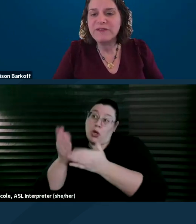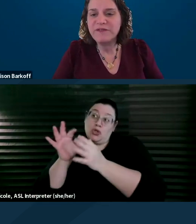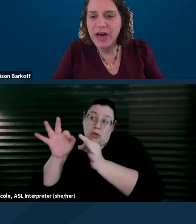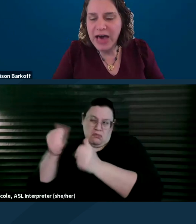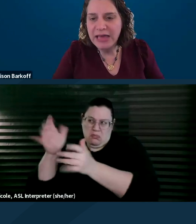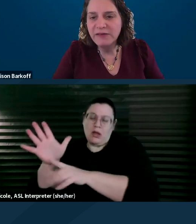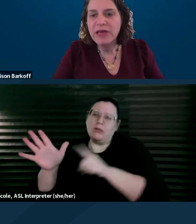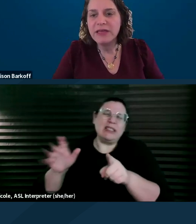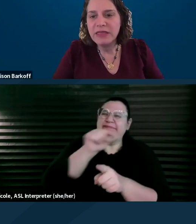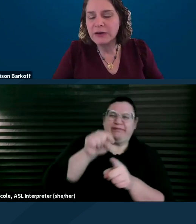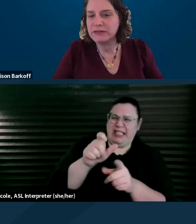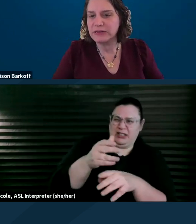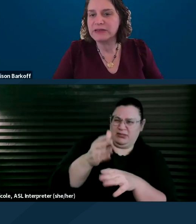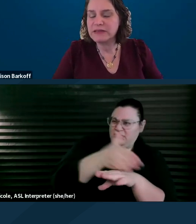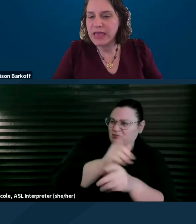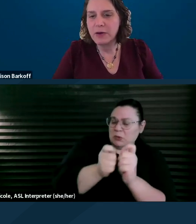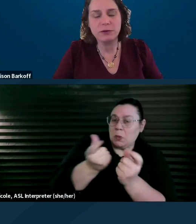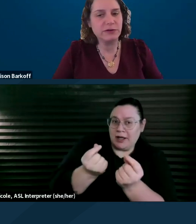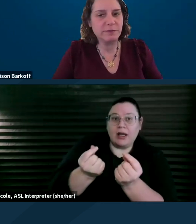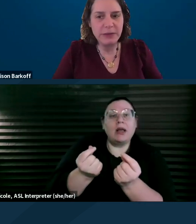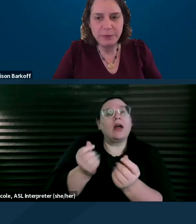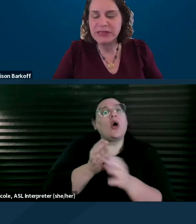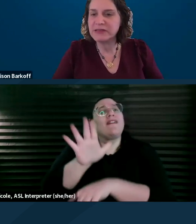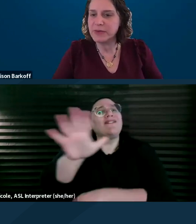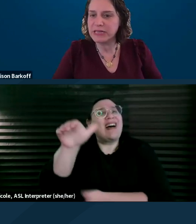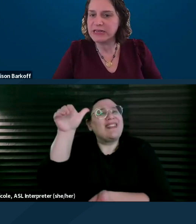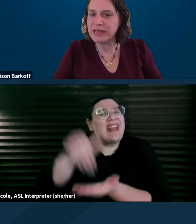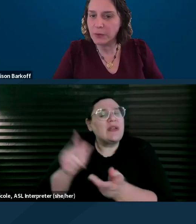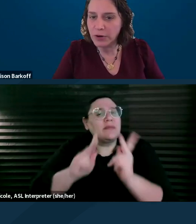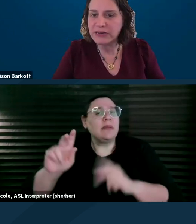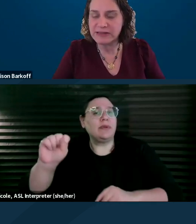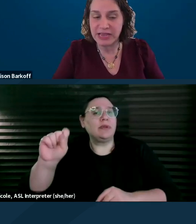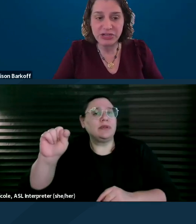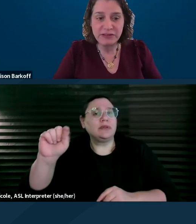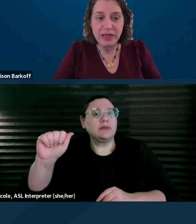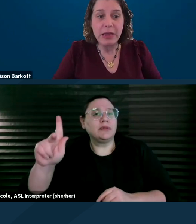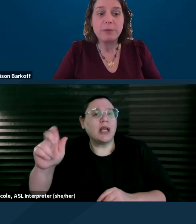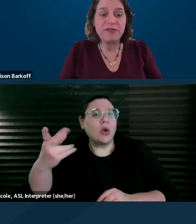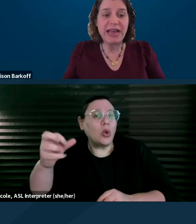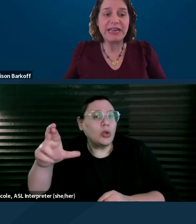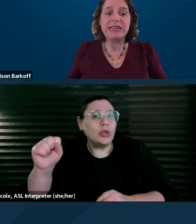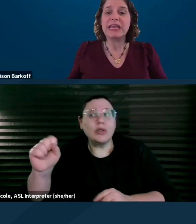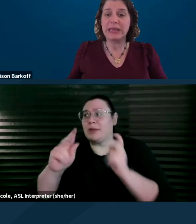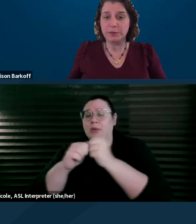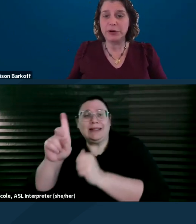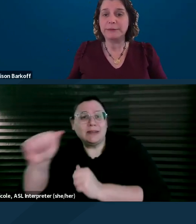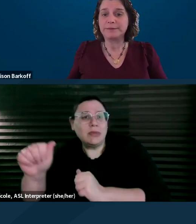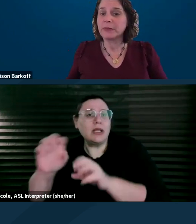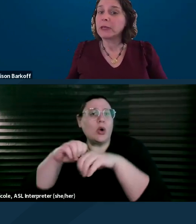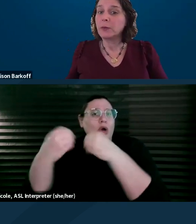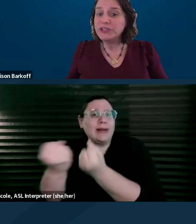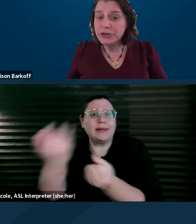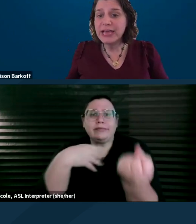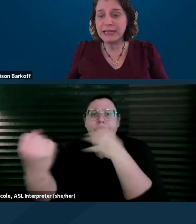And more than 5,000 stakeholders, people with disabilities, and organizations provided